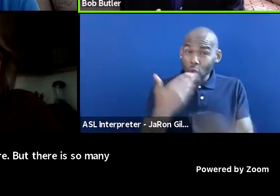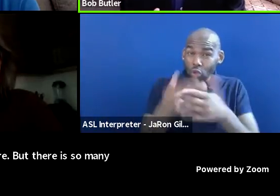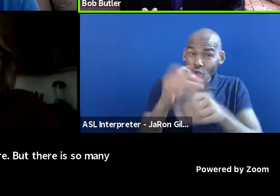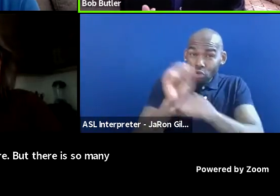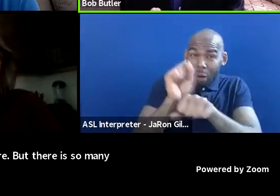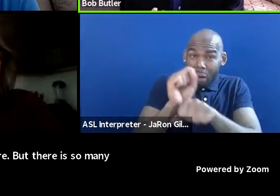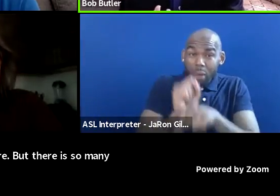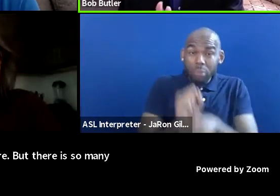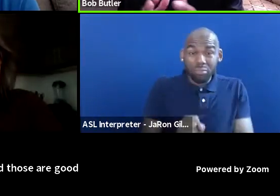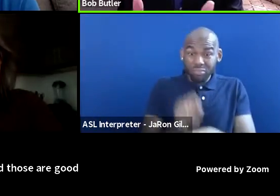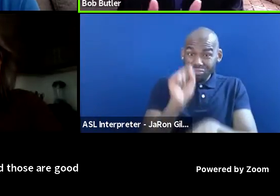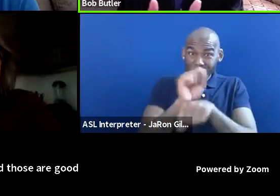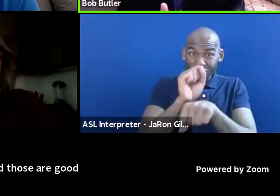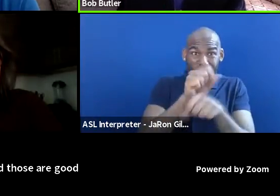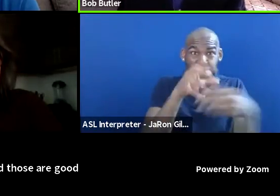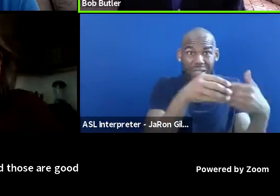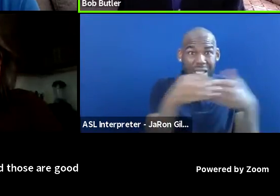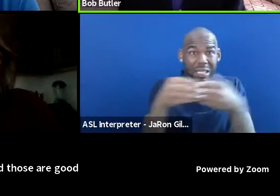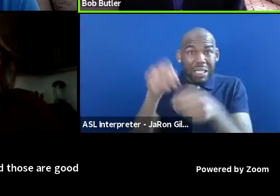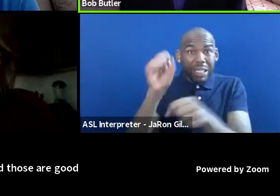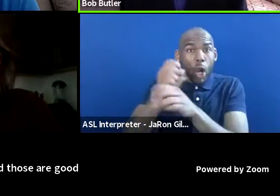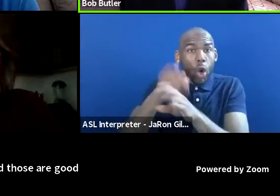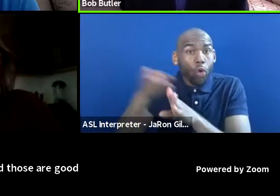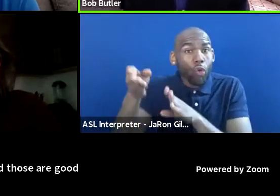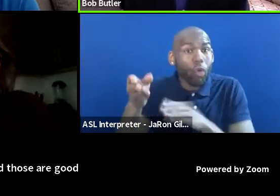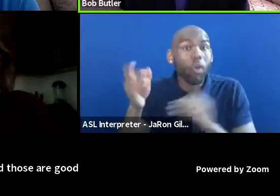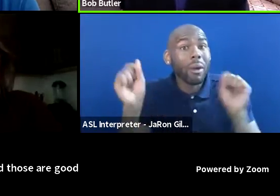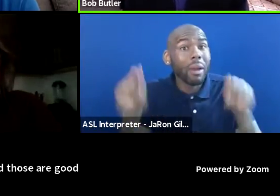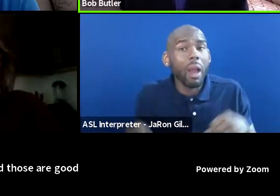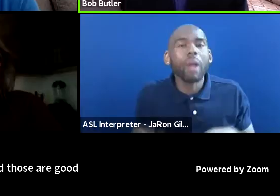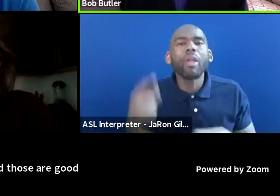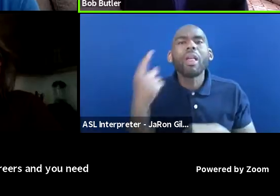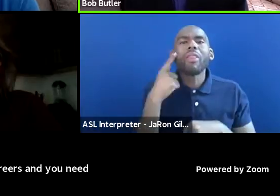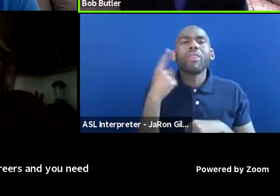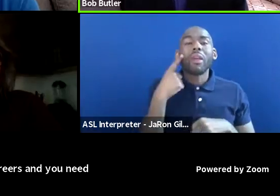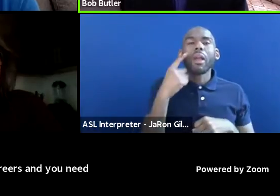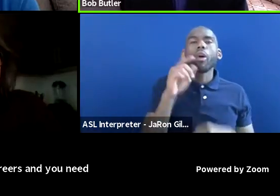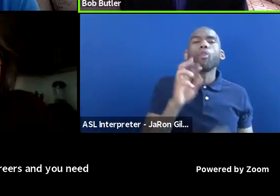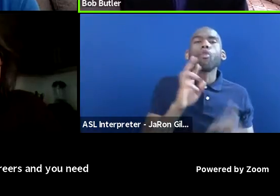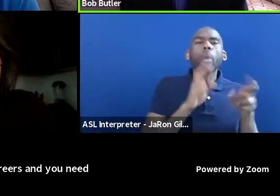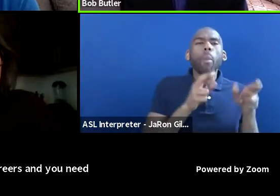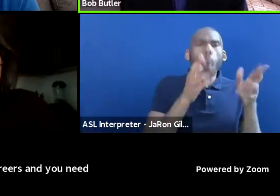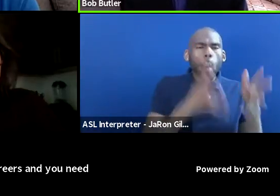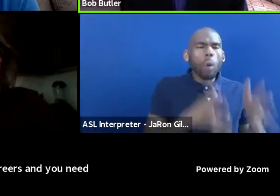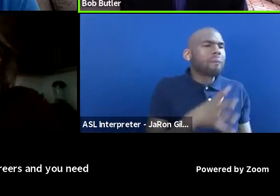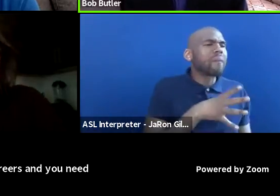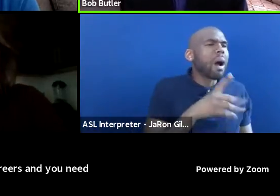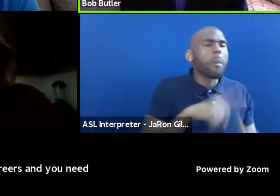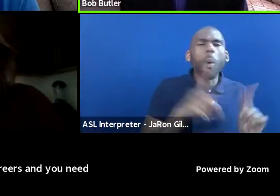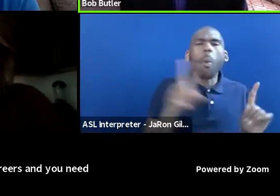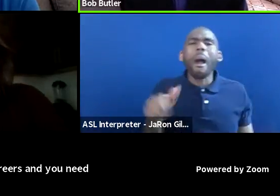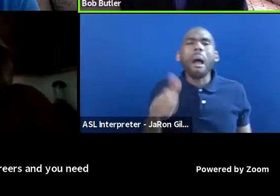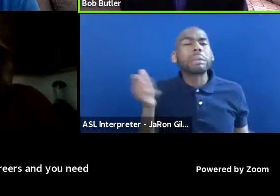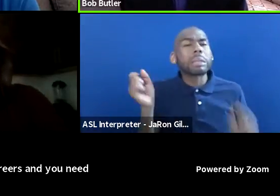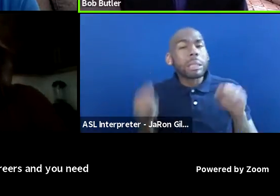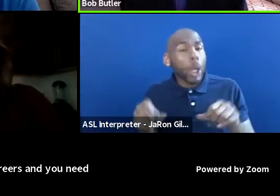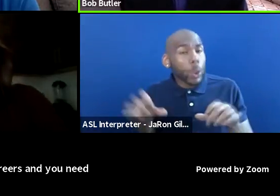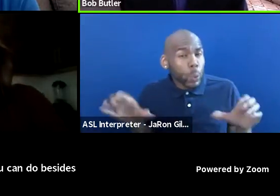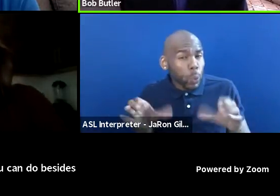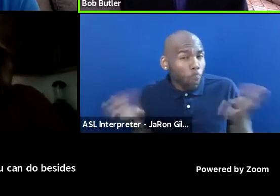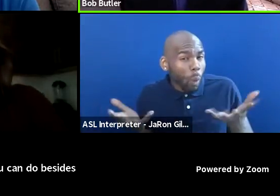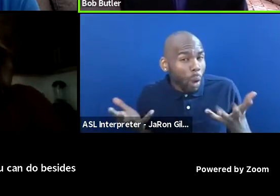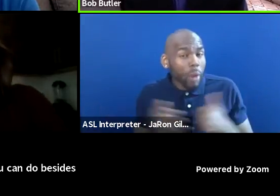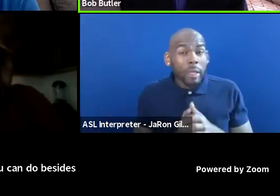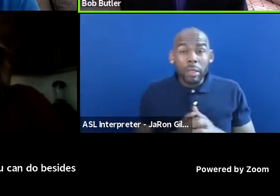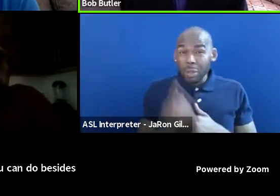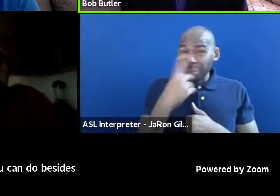be careers. So you need to think about what else you can do besides being a reporter. Talk to me about the importance of